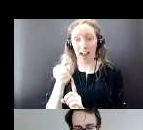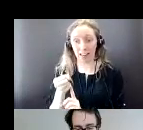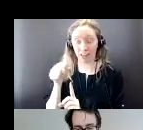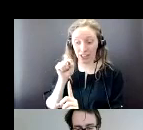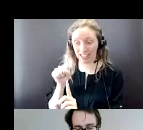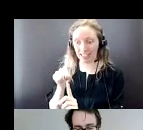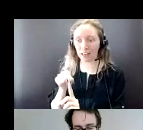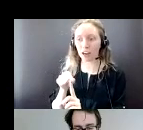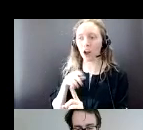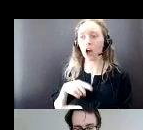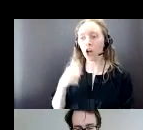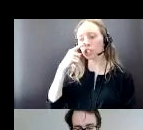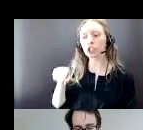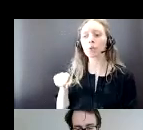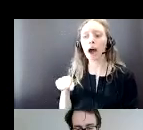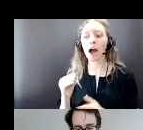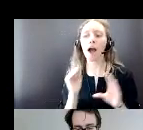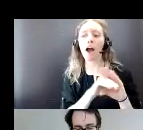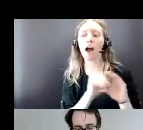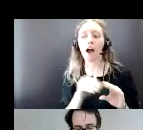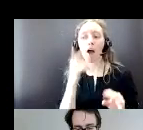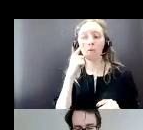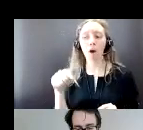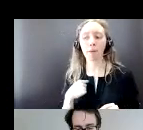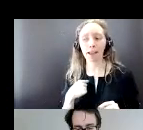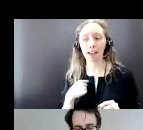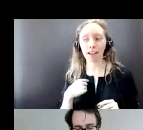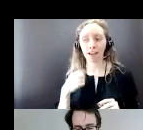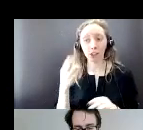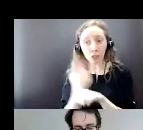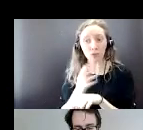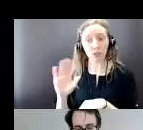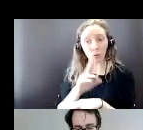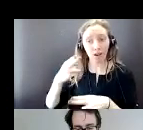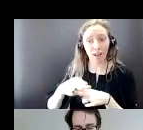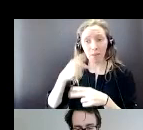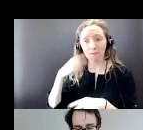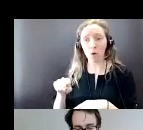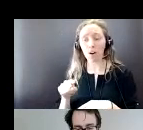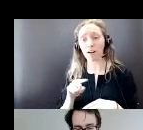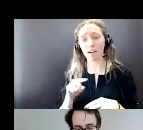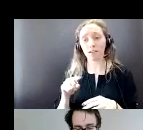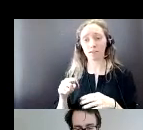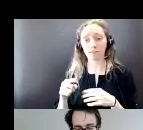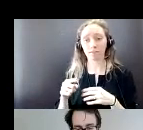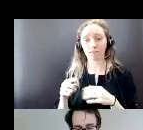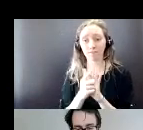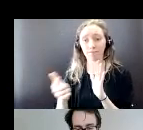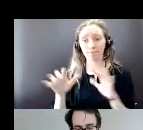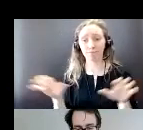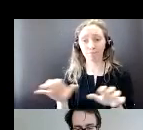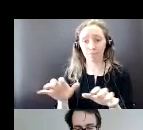those fraudulent e-transfers, which are either getting stolen from the other victims' bank accounts, or being used from